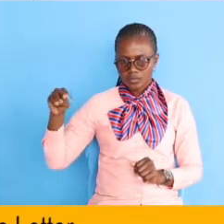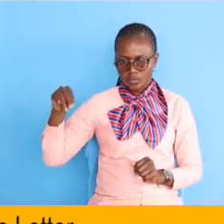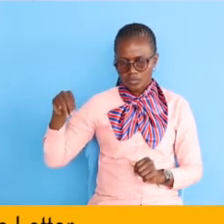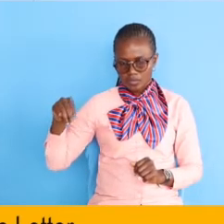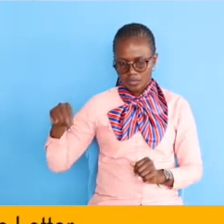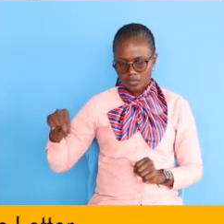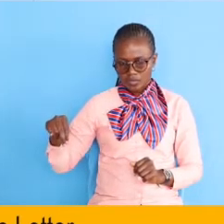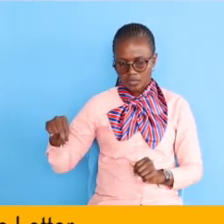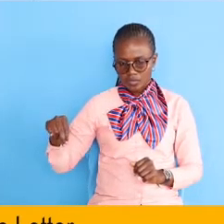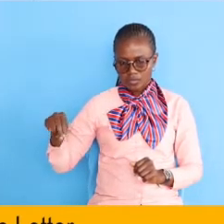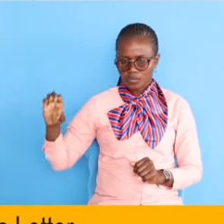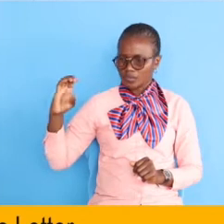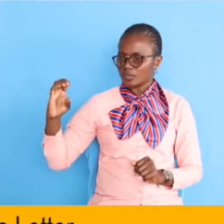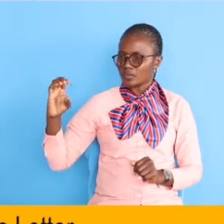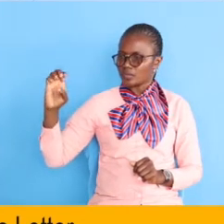need to know that